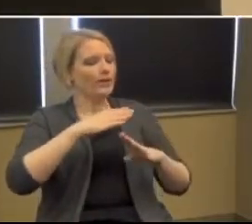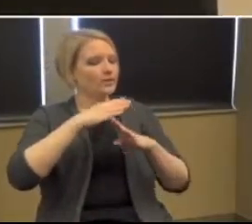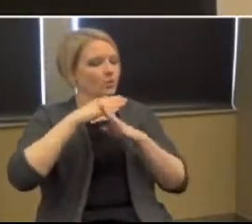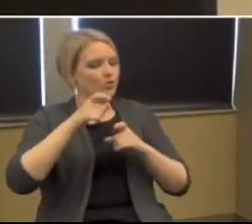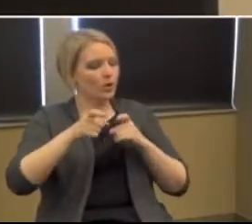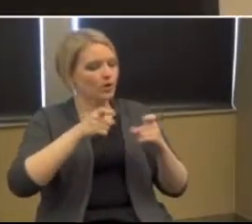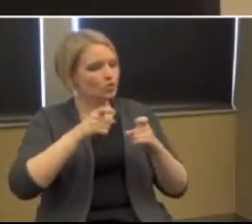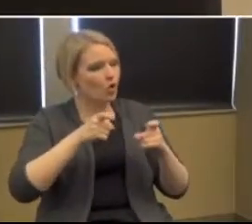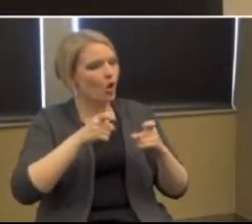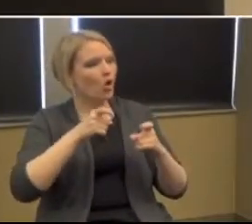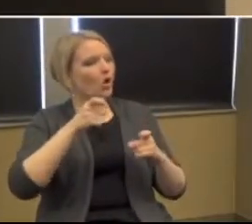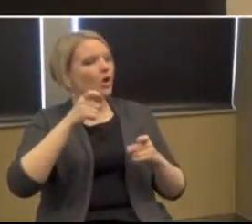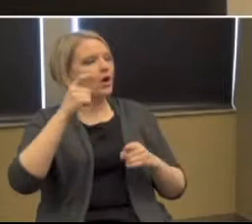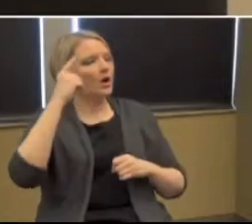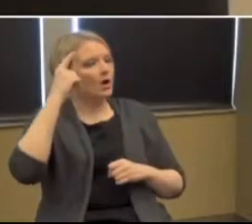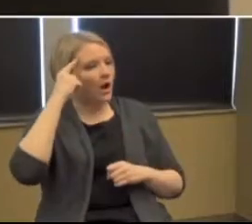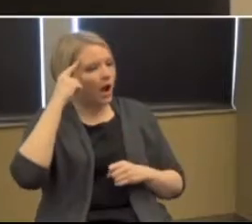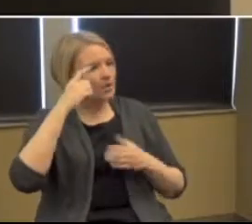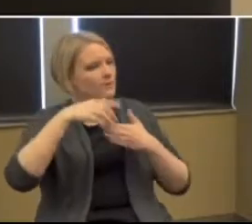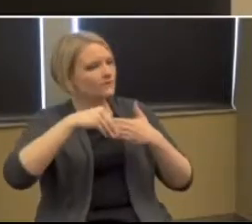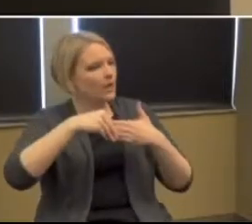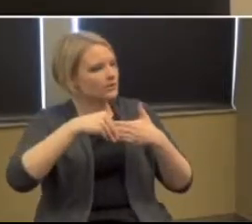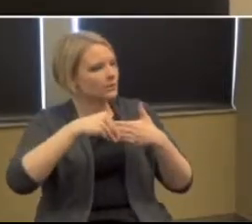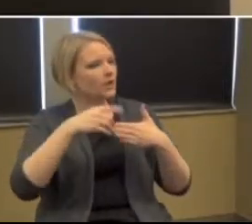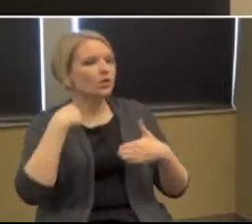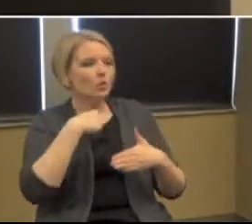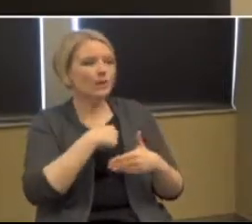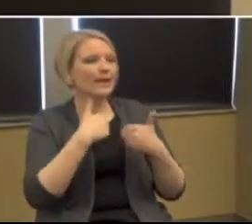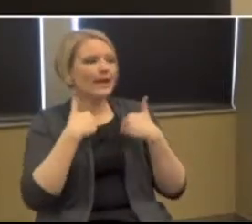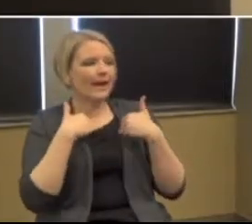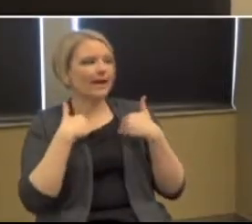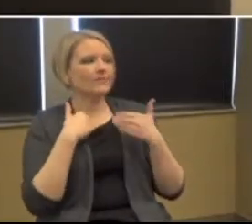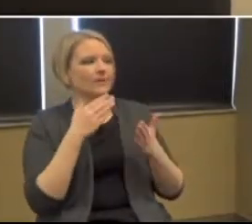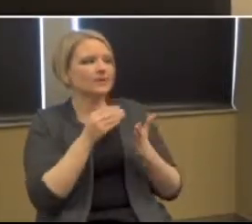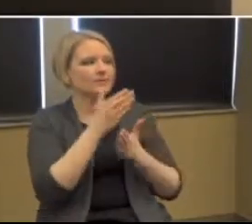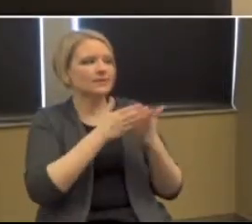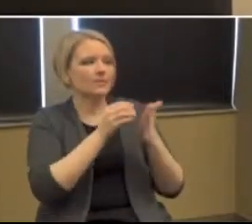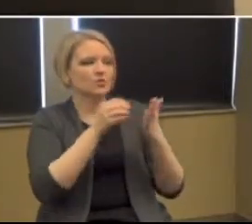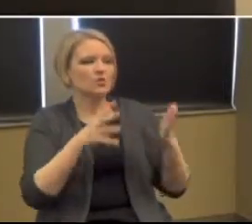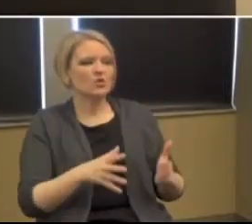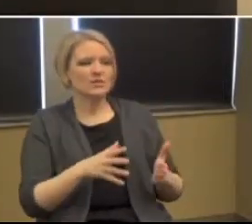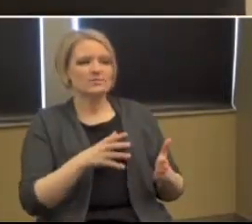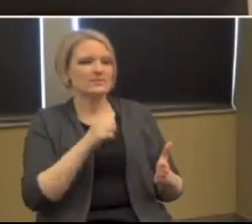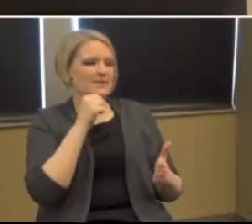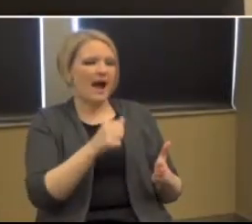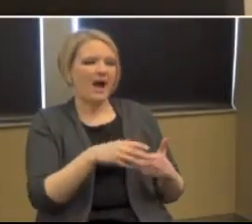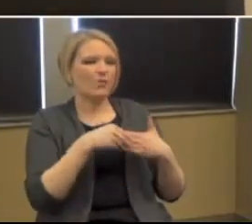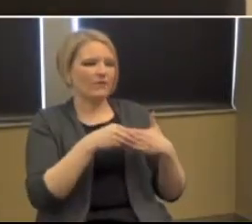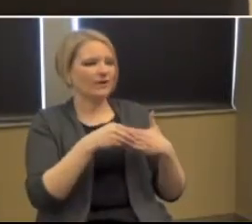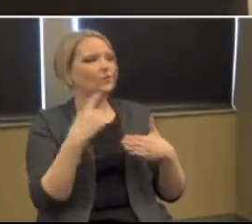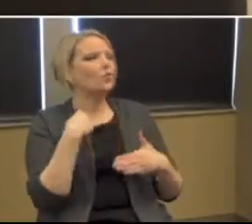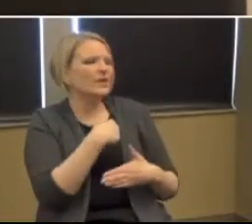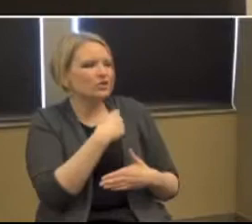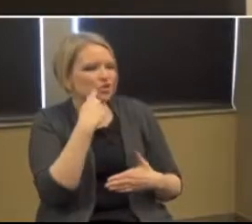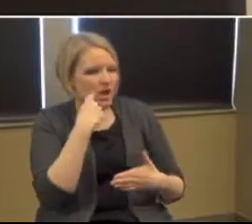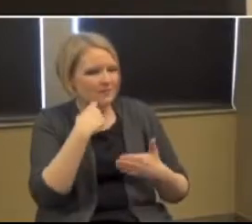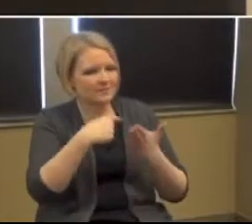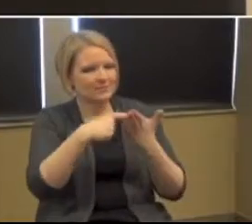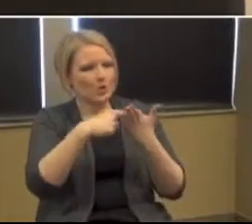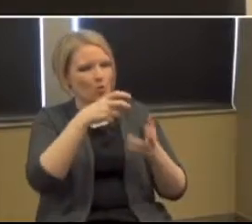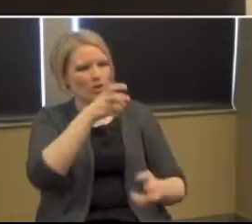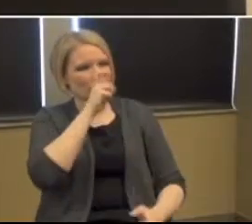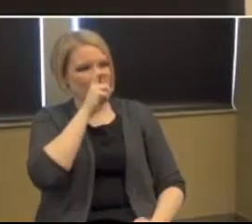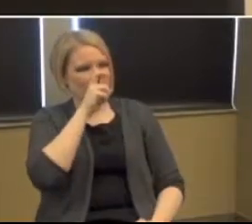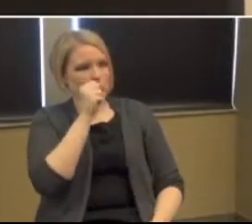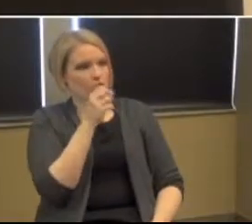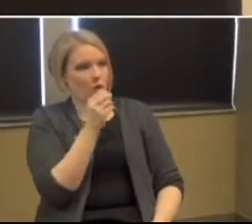cognitive flexibility. Wow, we've got some really cognitively inflexible students. As we just talked about, rigidity. And that's something